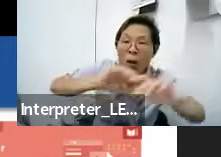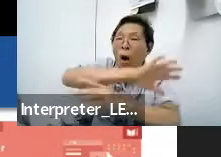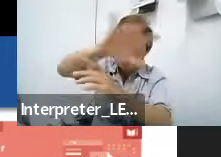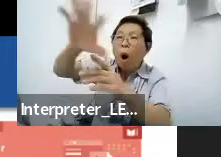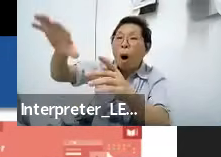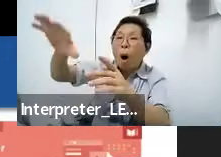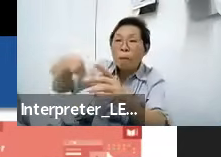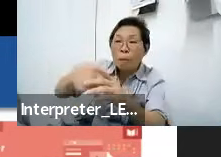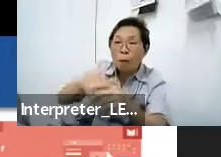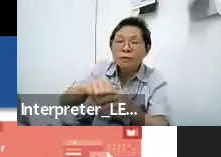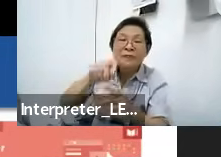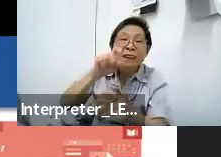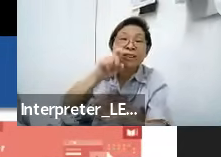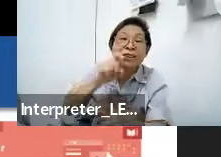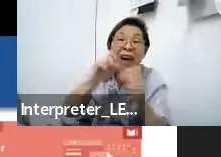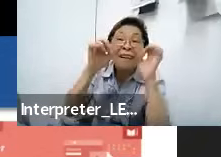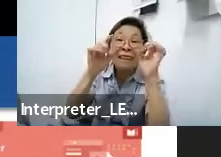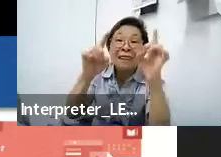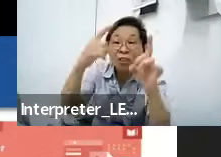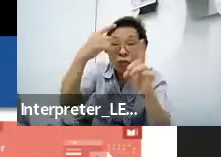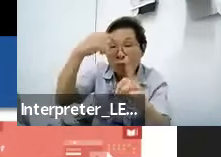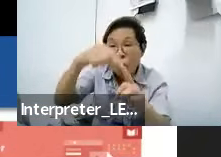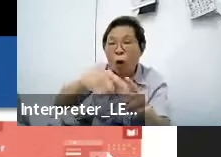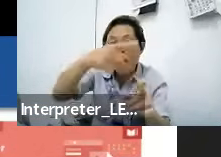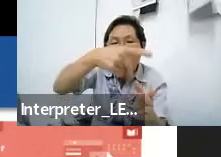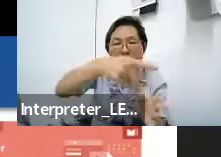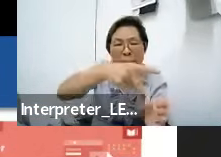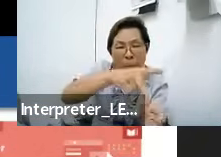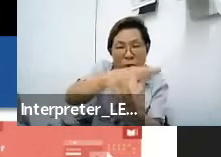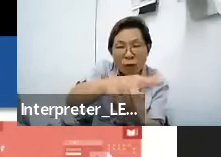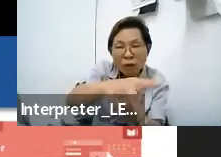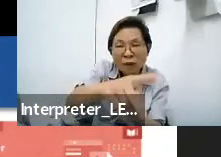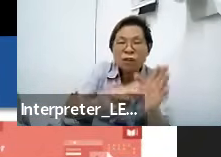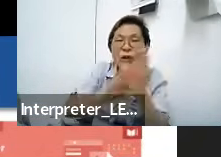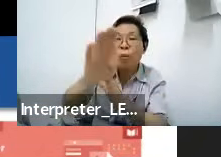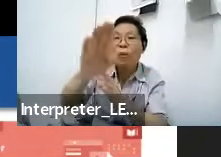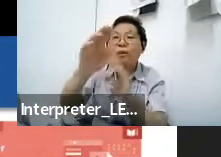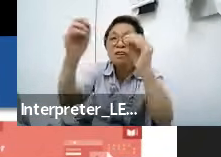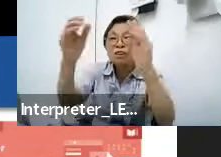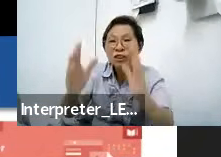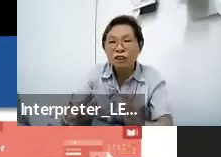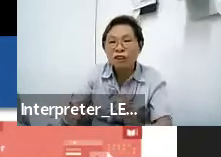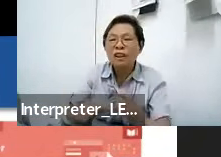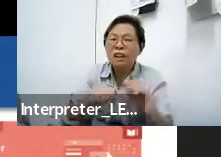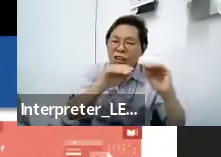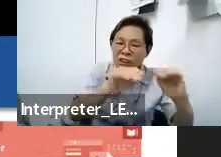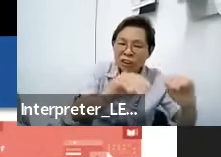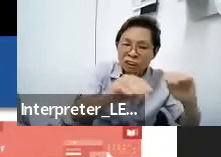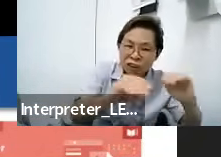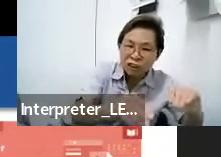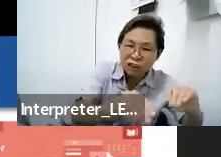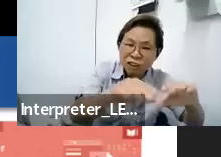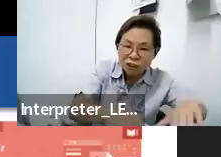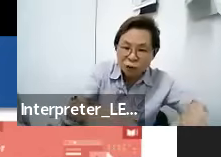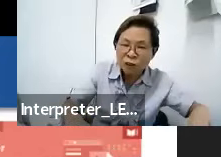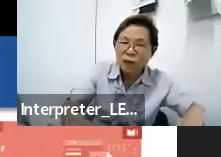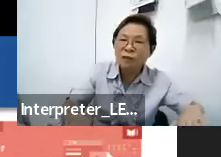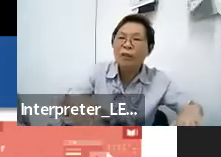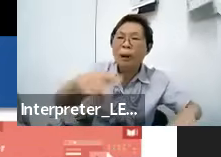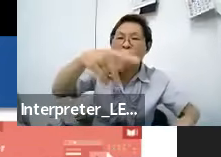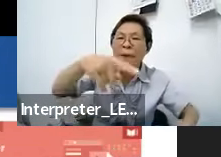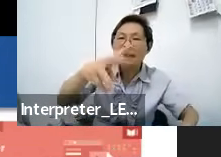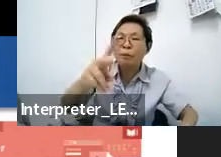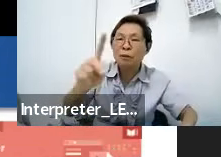sexuality education for professional development of teachers who teach children with disability. And